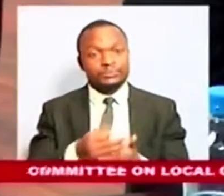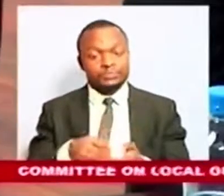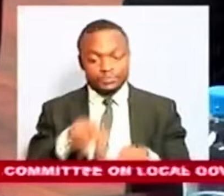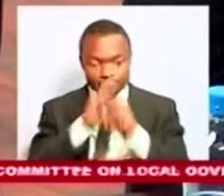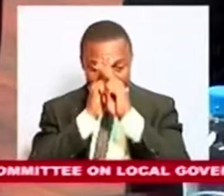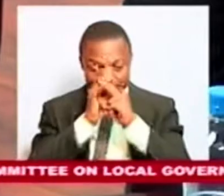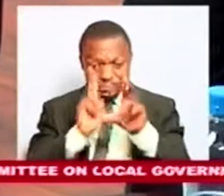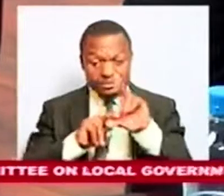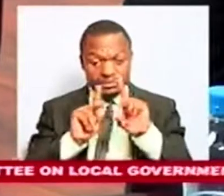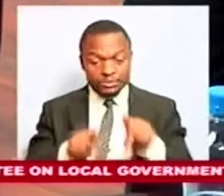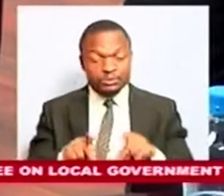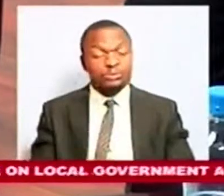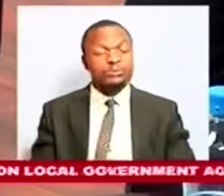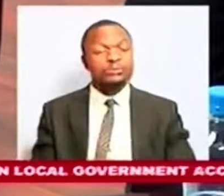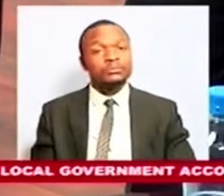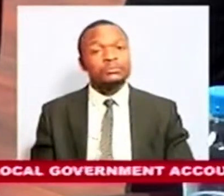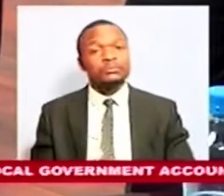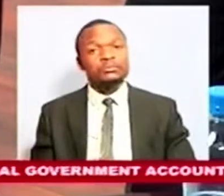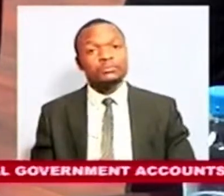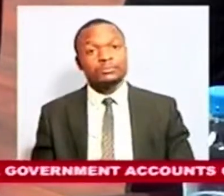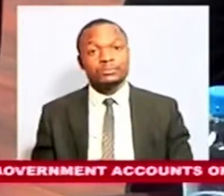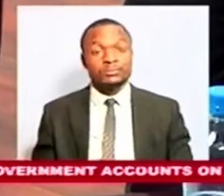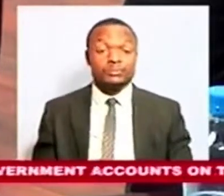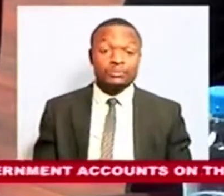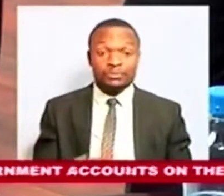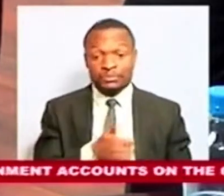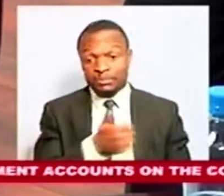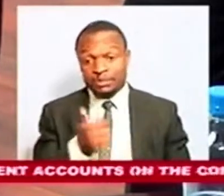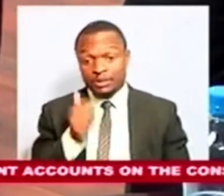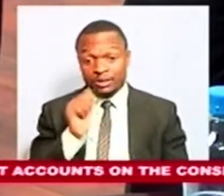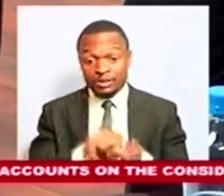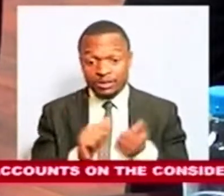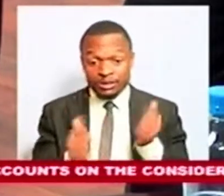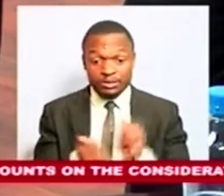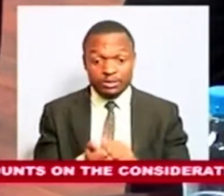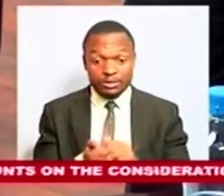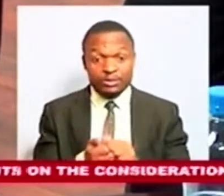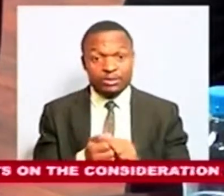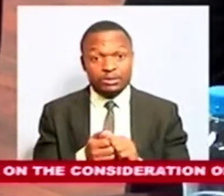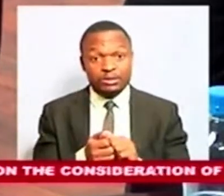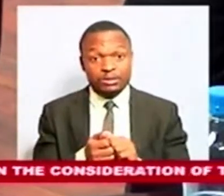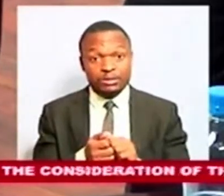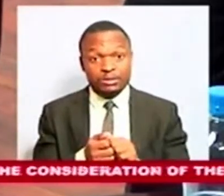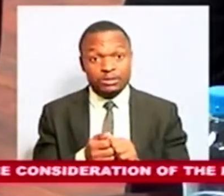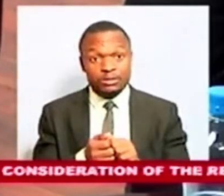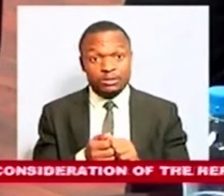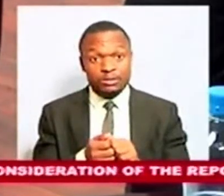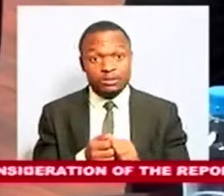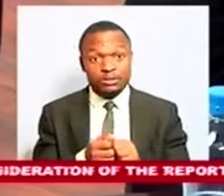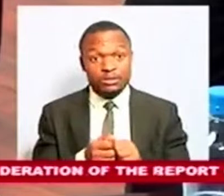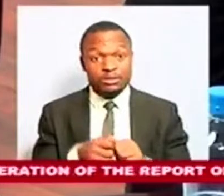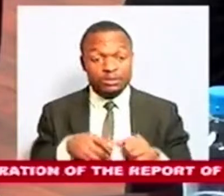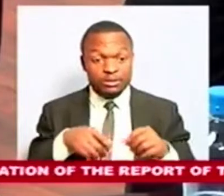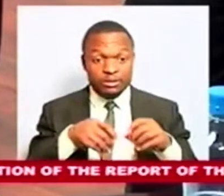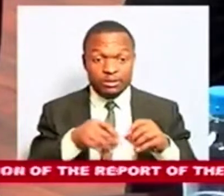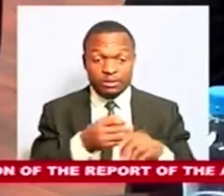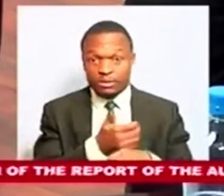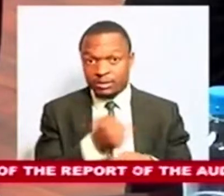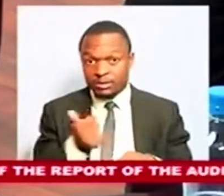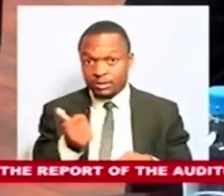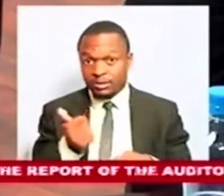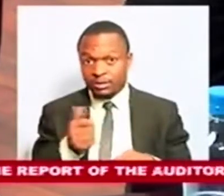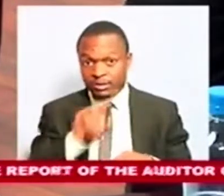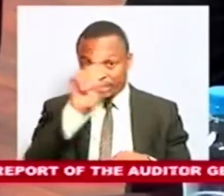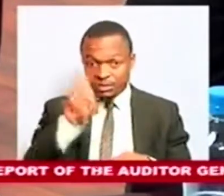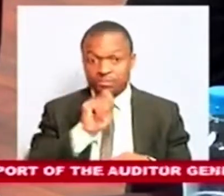Honorable Chair, I think there were other queries that I did not attend to, like occupation of the site, possession certificate, which was